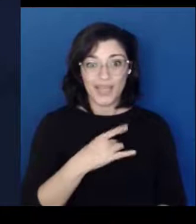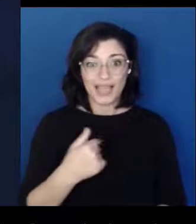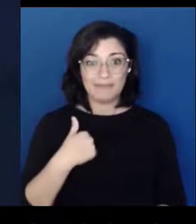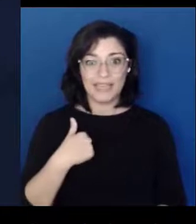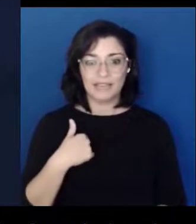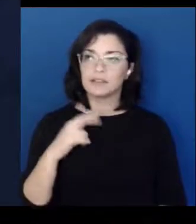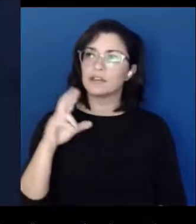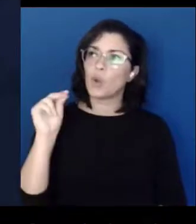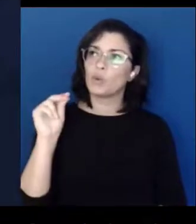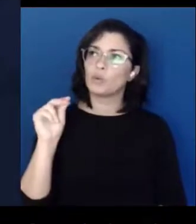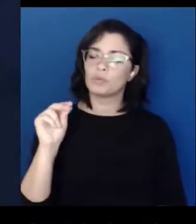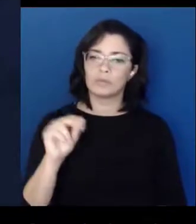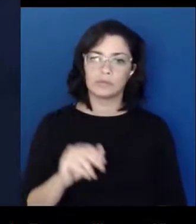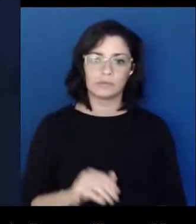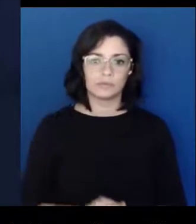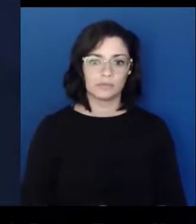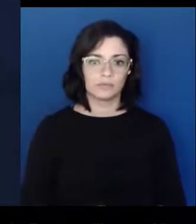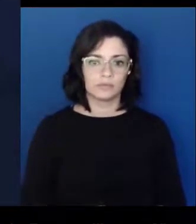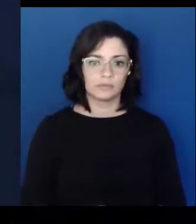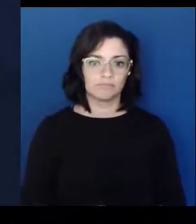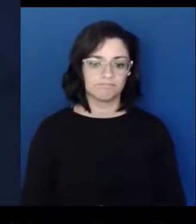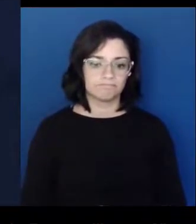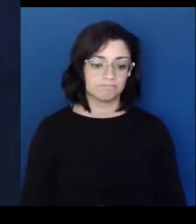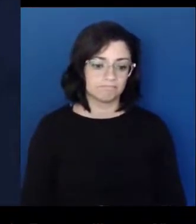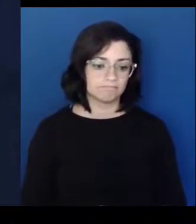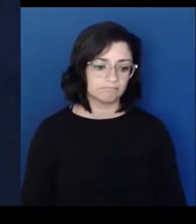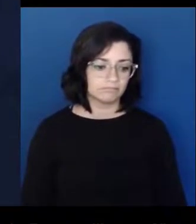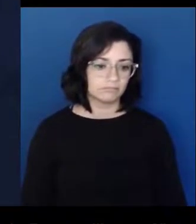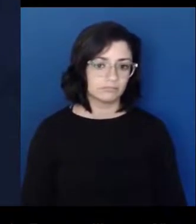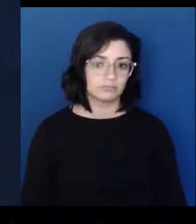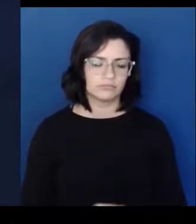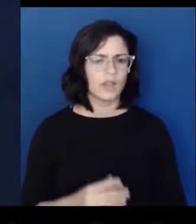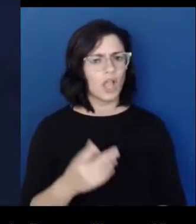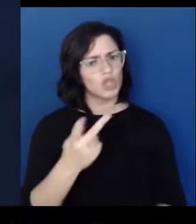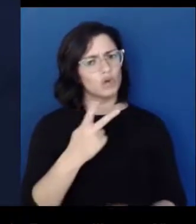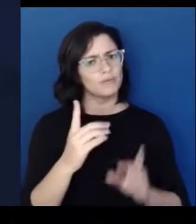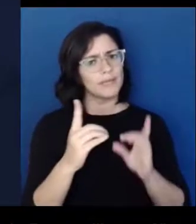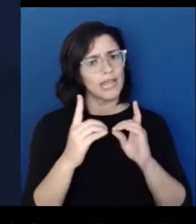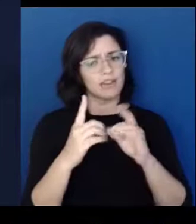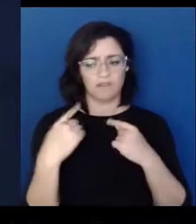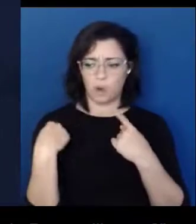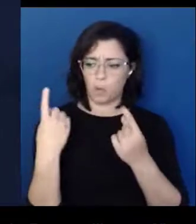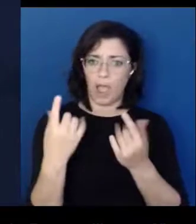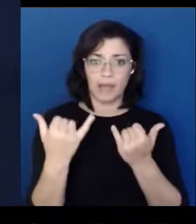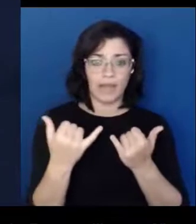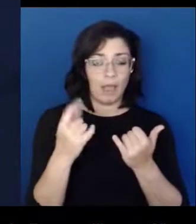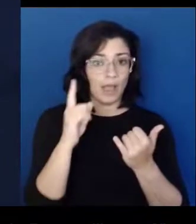Or, we've been going out for a while now, Gail. It's going great. Don't you think? No.